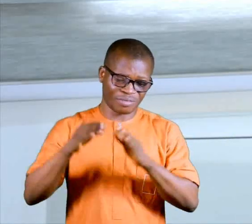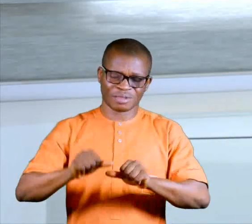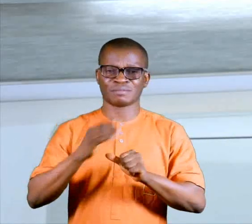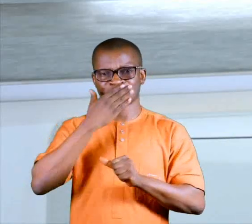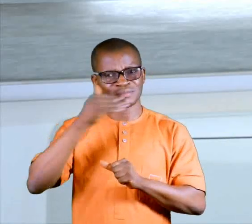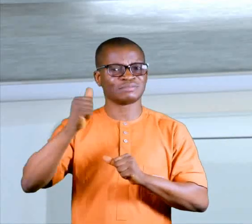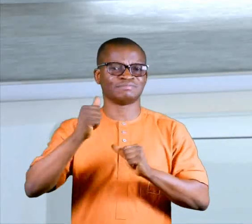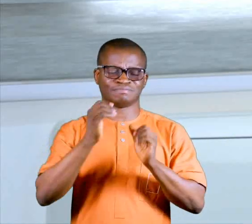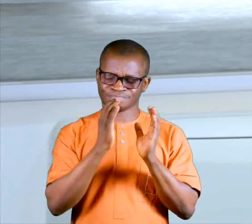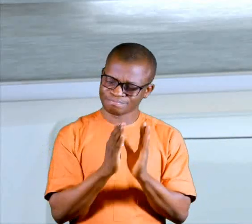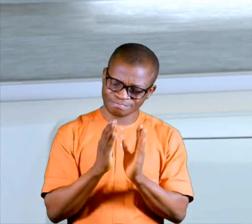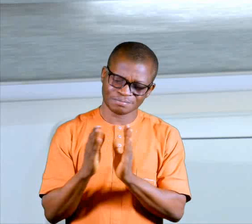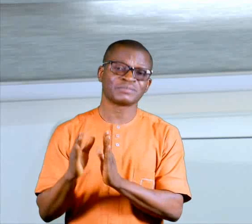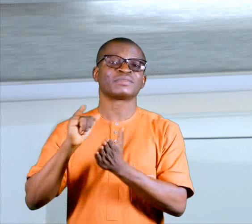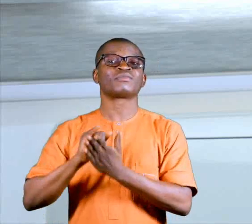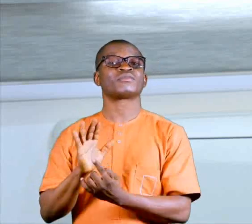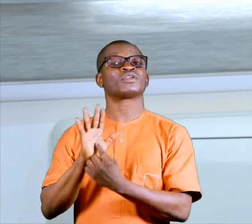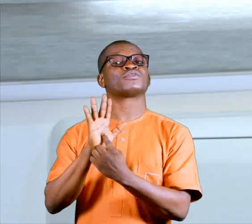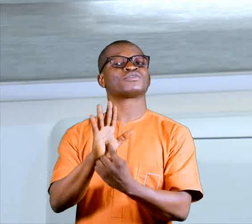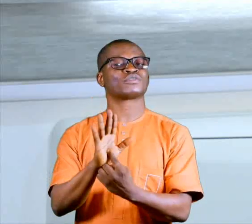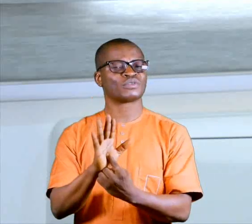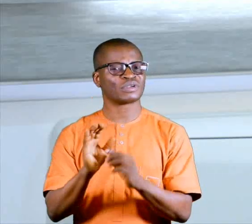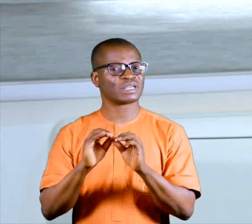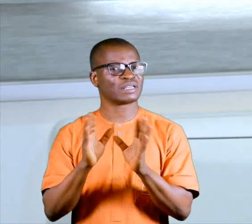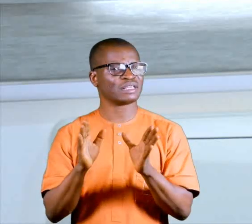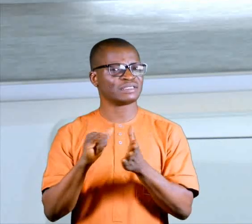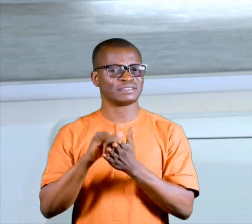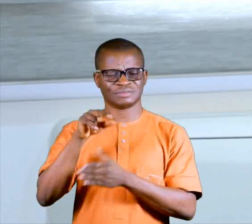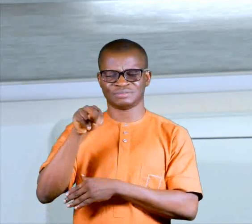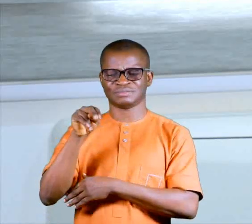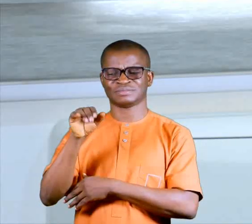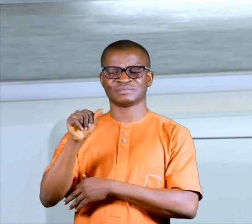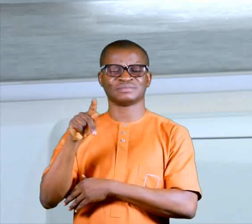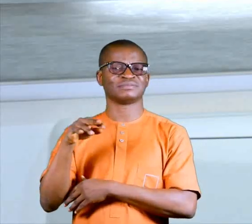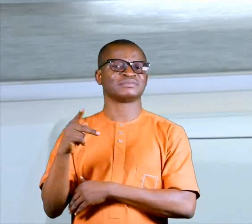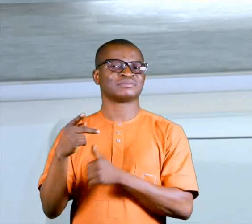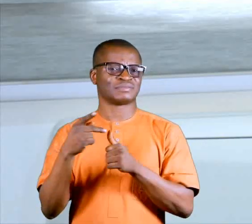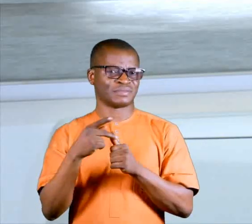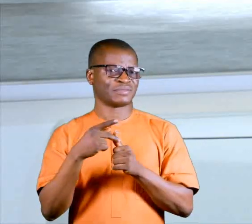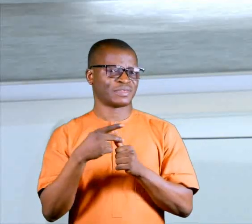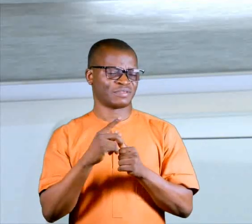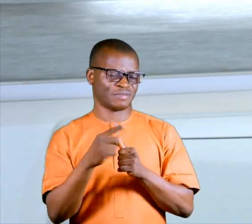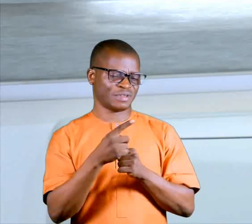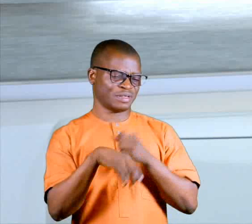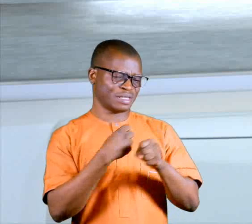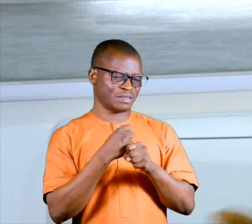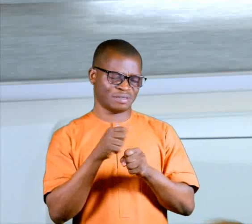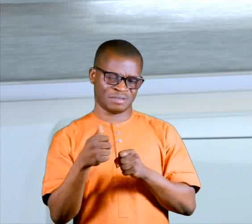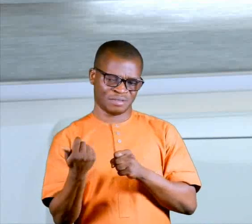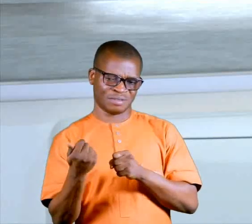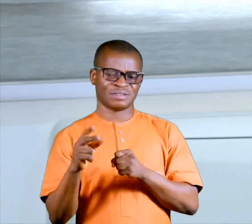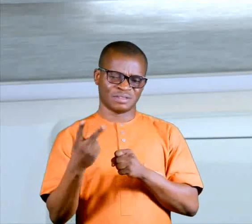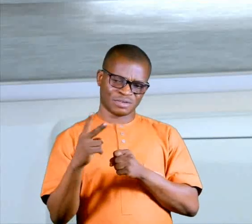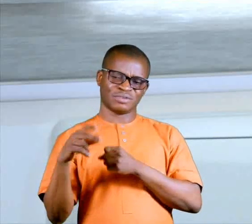plan. This also tells you, did we take too much? Did NAPTIP take too much as a priority for the first year, and then what